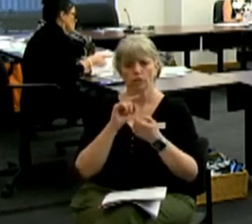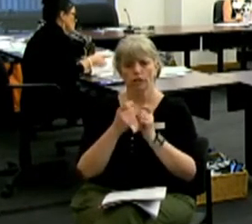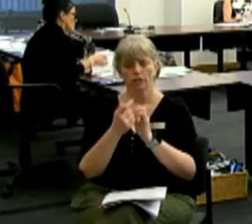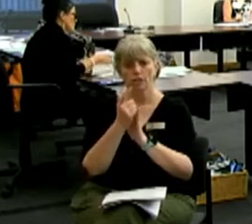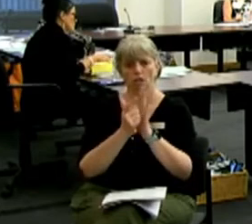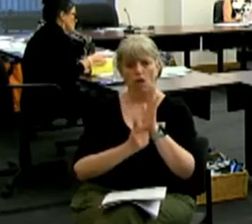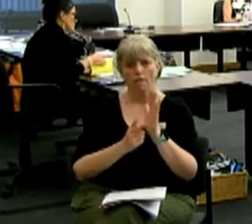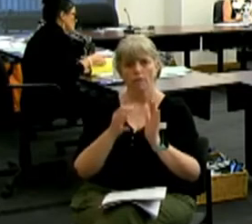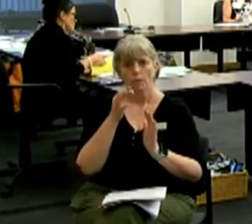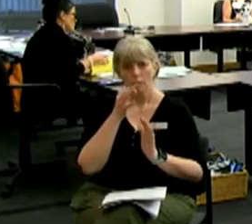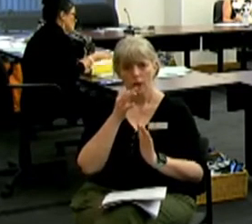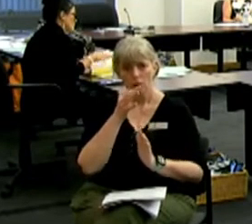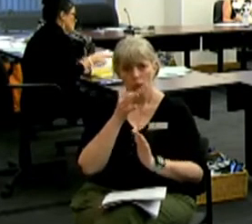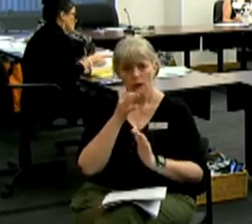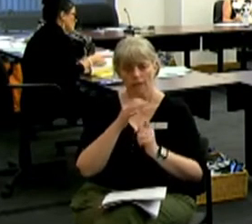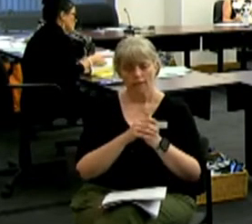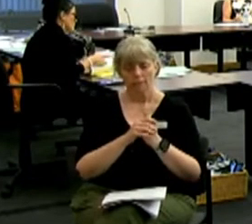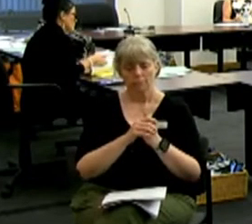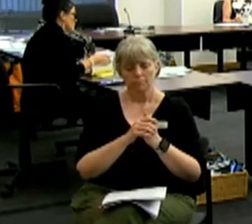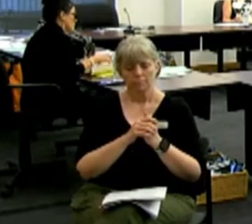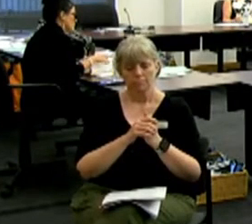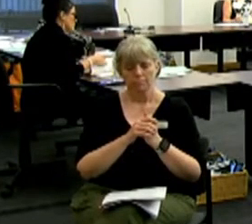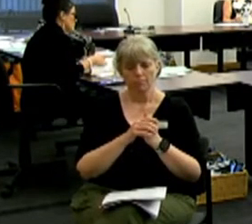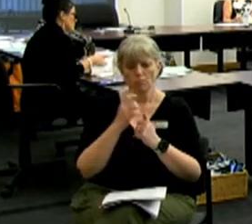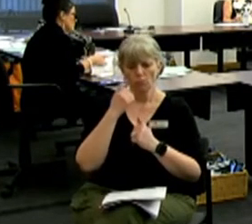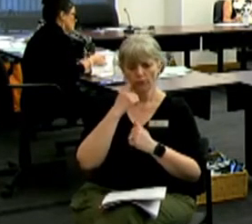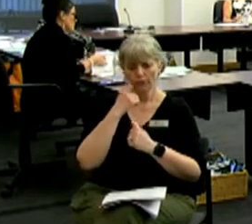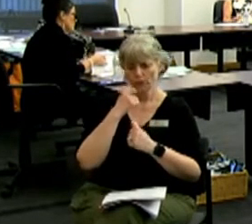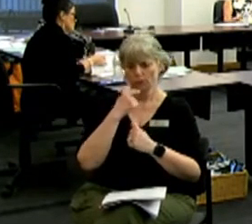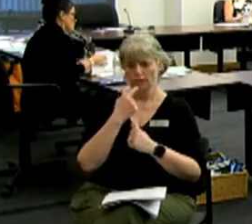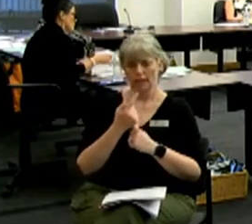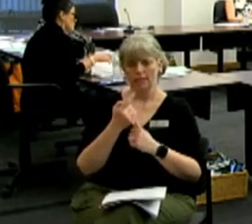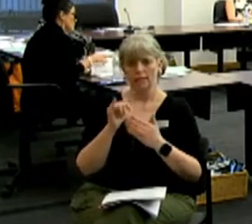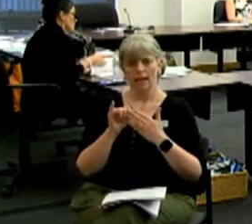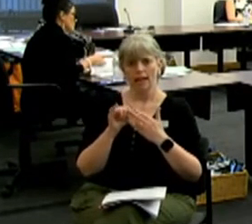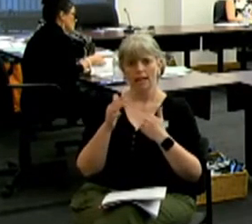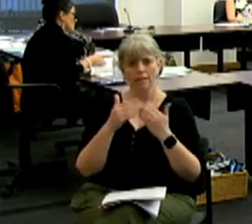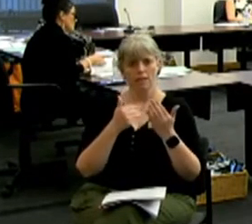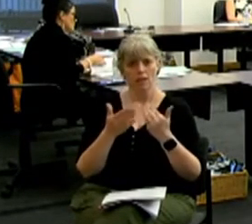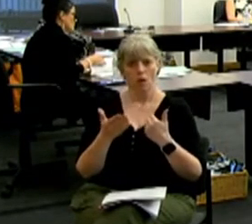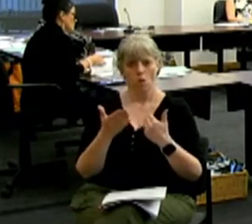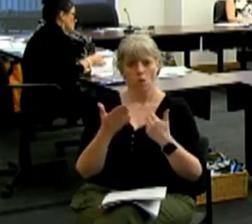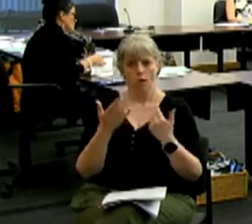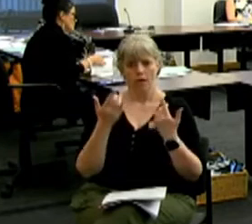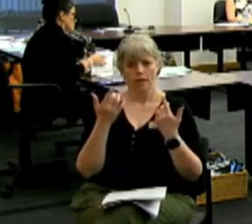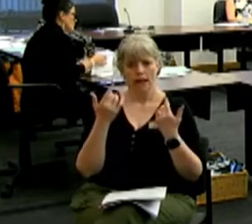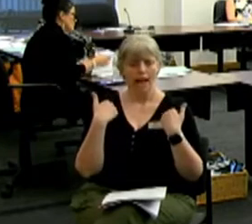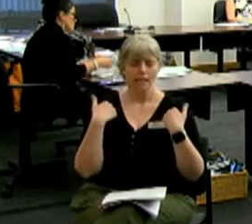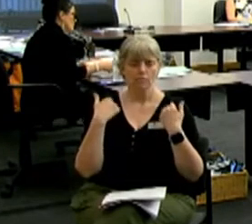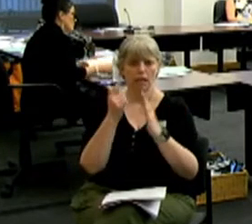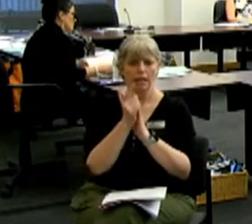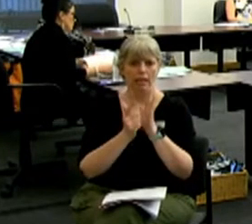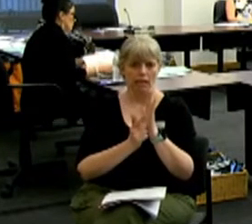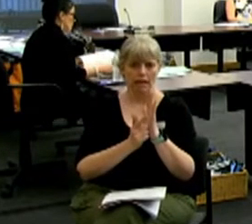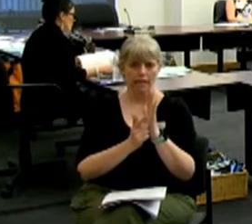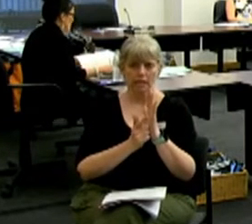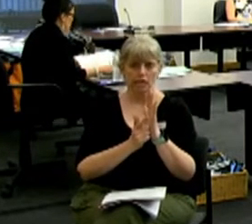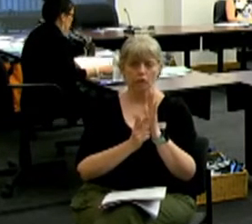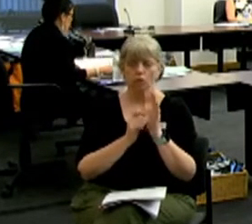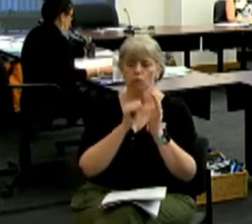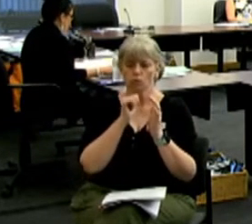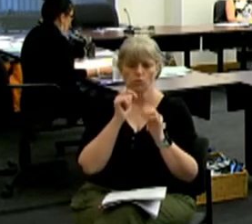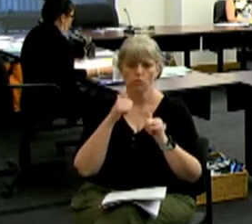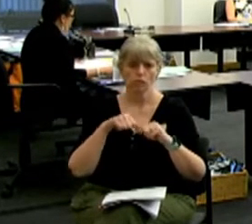for the marijuana, but we just said that even though it has been legalized, you're still not allowed to do it on